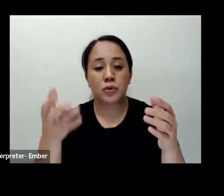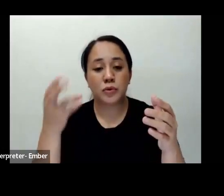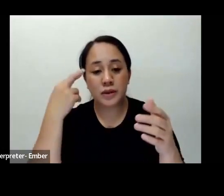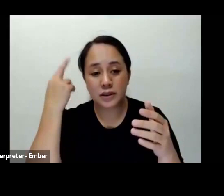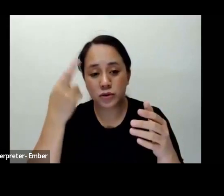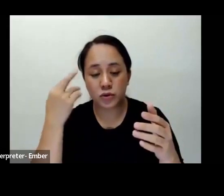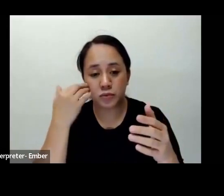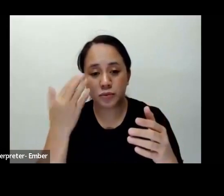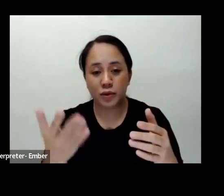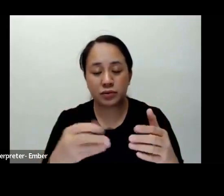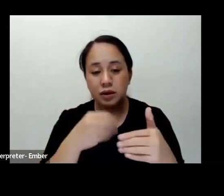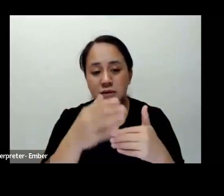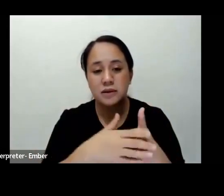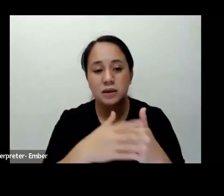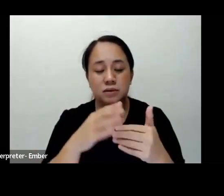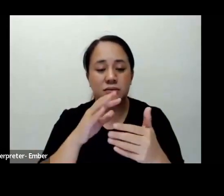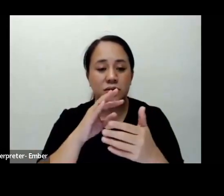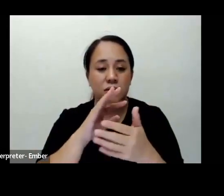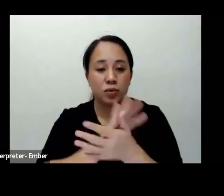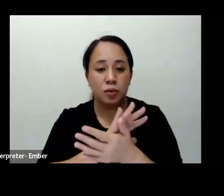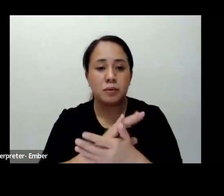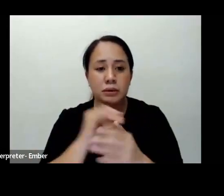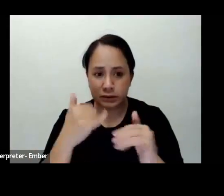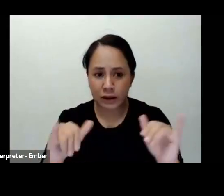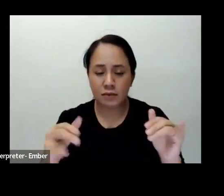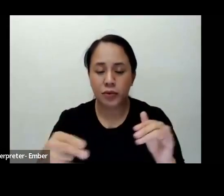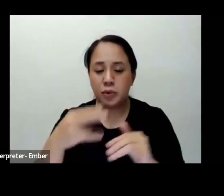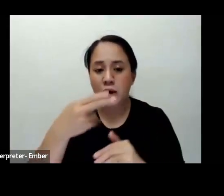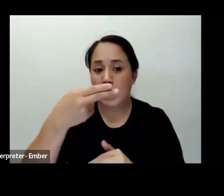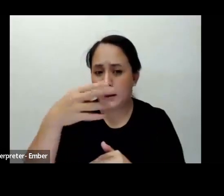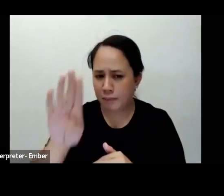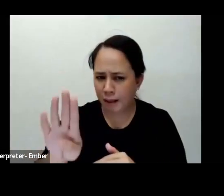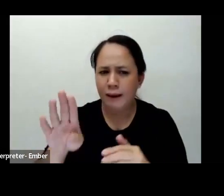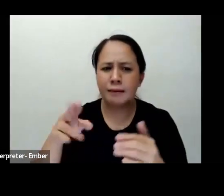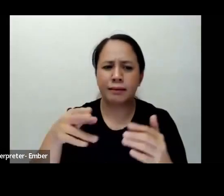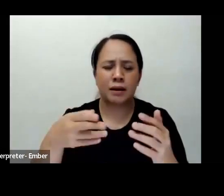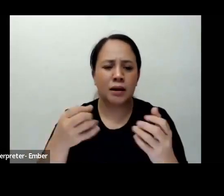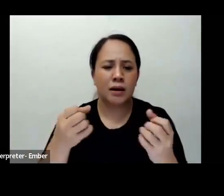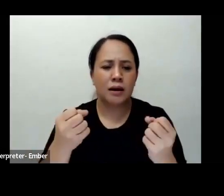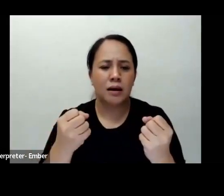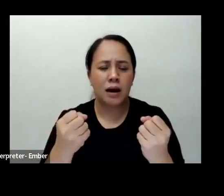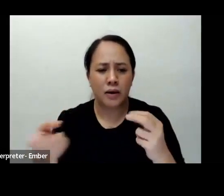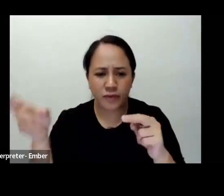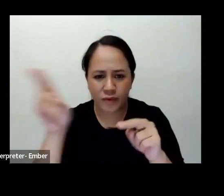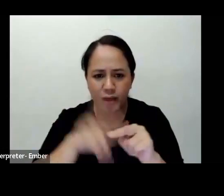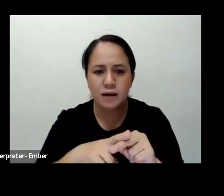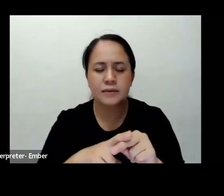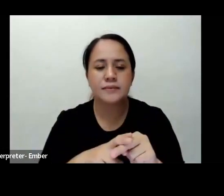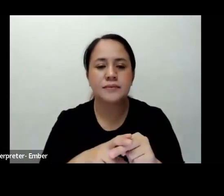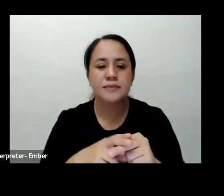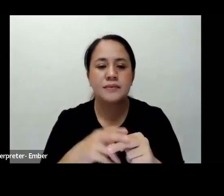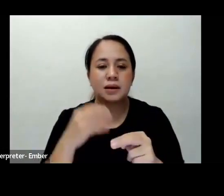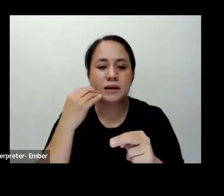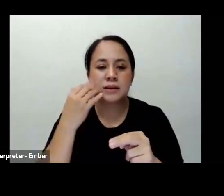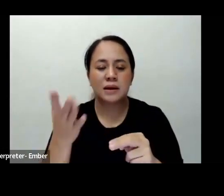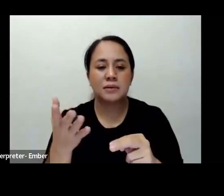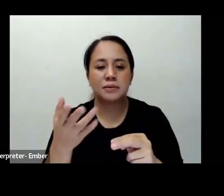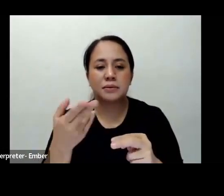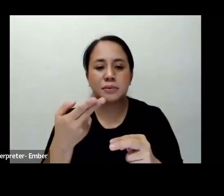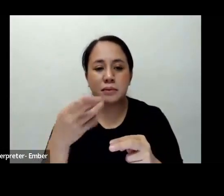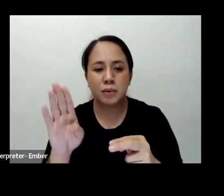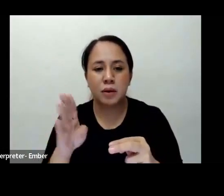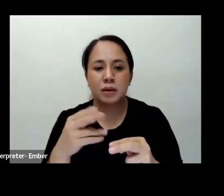of COVID also increased. Hypertension has increased, deaths from hypertension, deaths